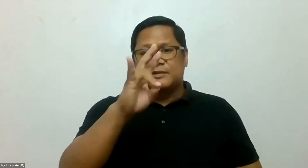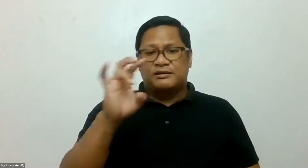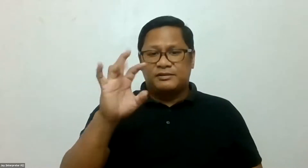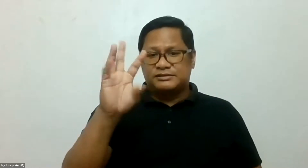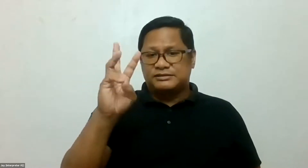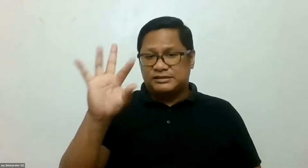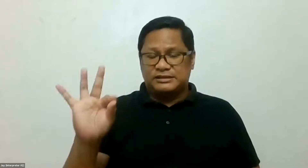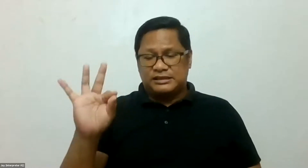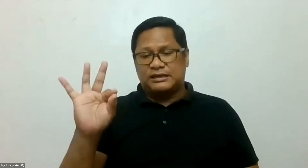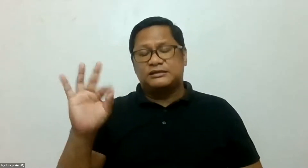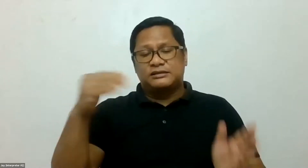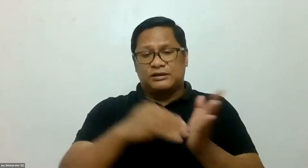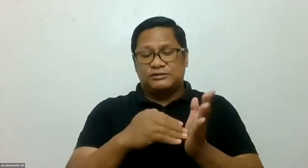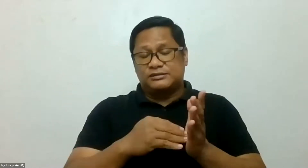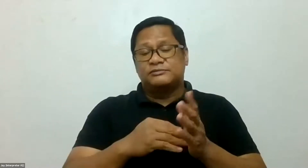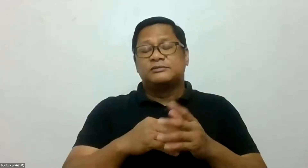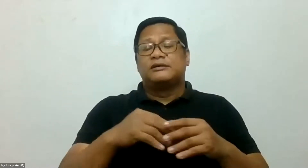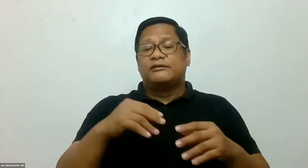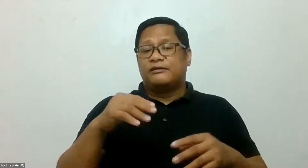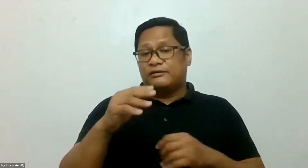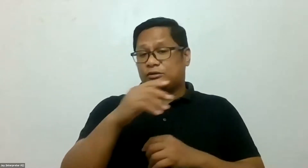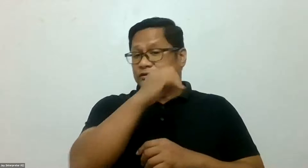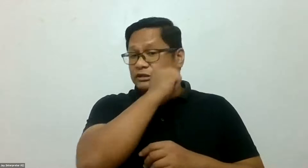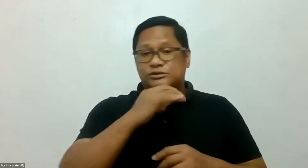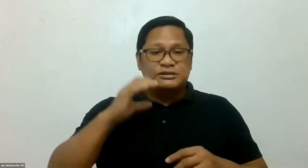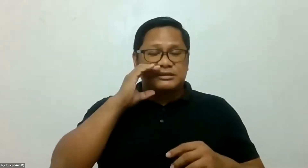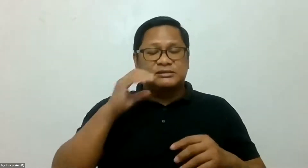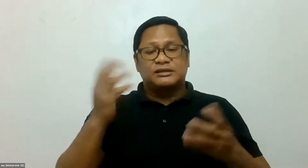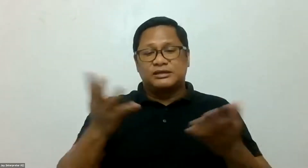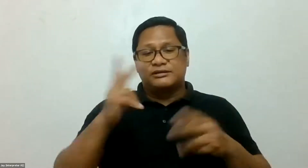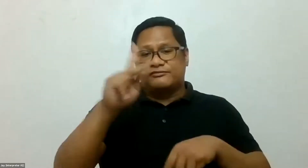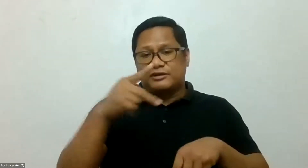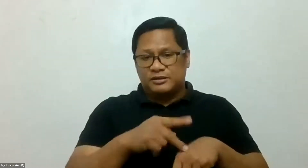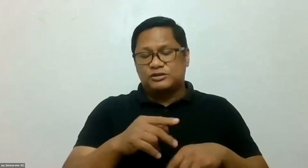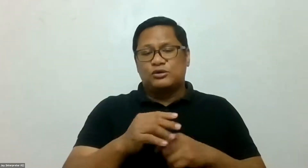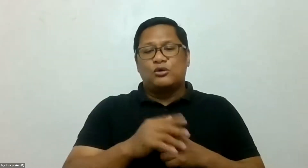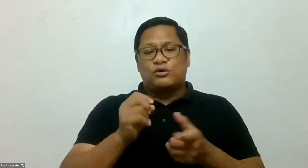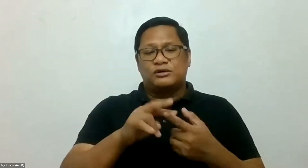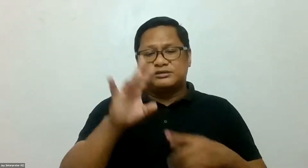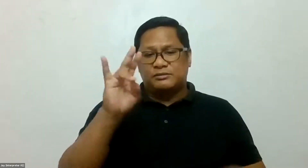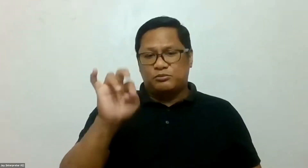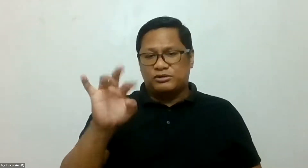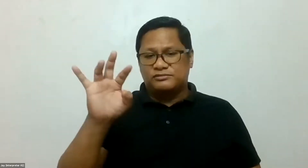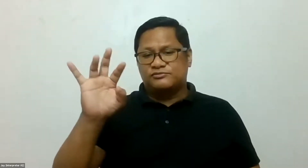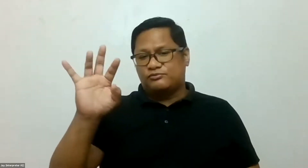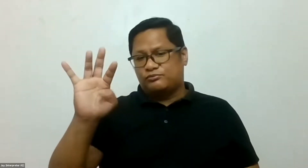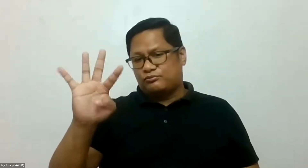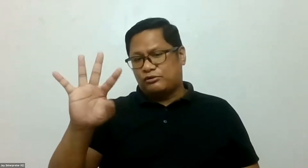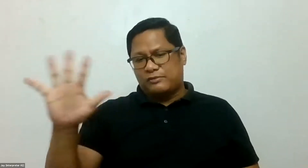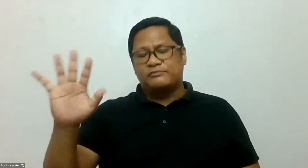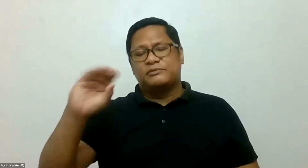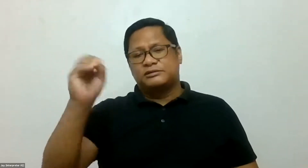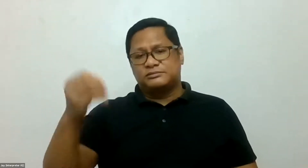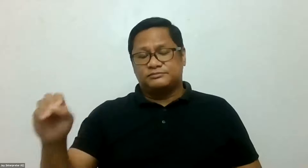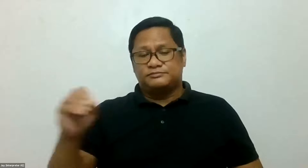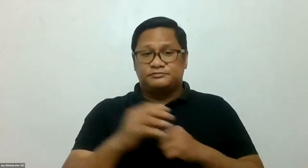7,548,769 senior citizens in the Philippines, or 7.5% of the total population. According